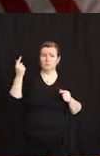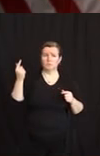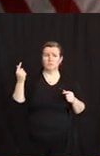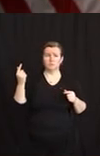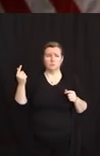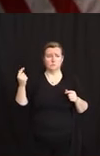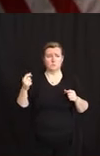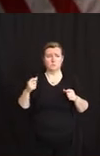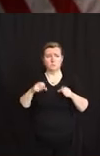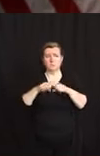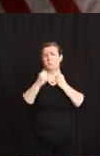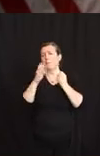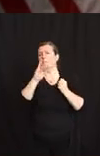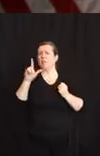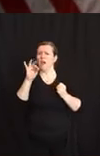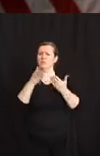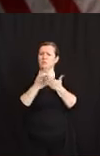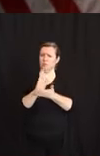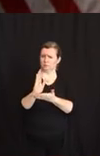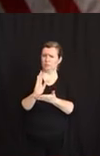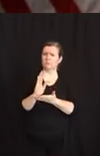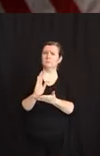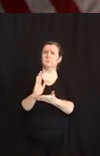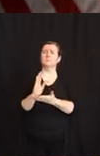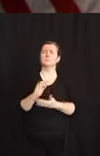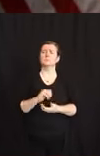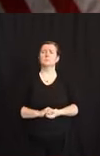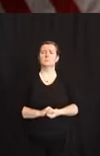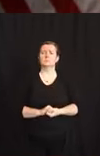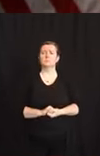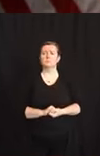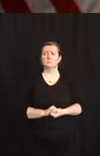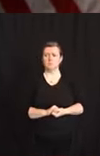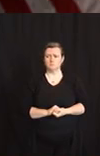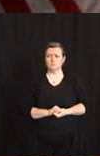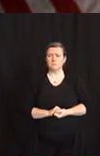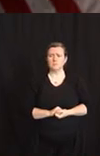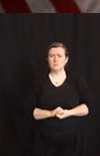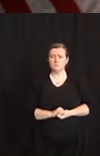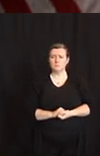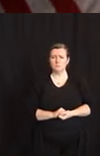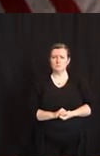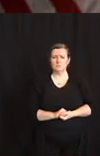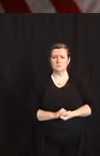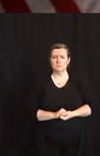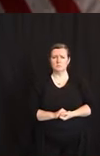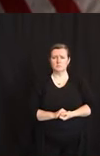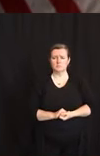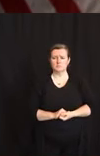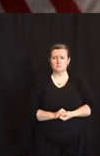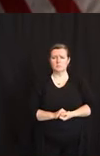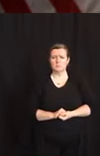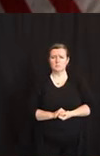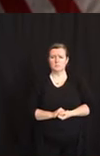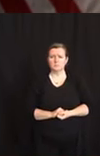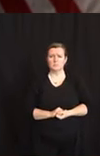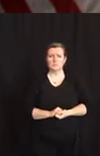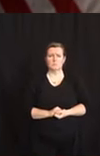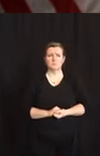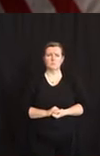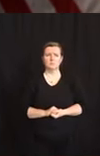Where specifically in the state constitution do you find the governor has the power to suspend the Bill of Rights, and specifically the rights to travel,